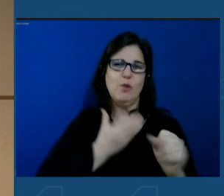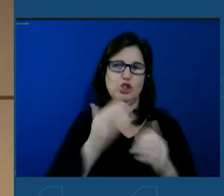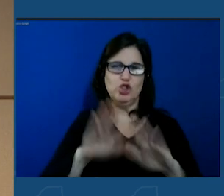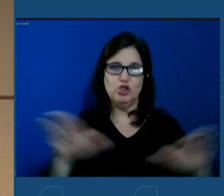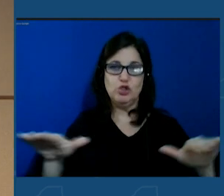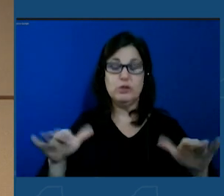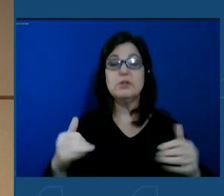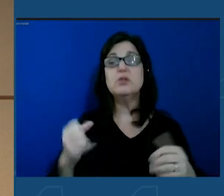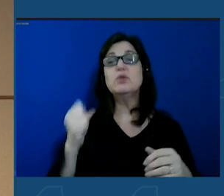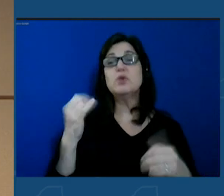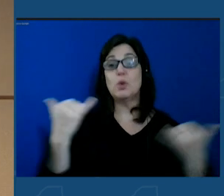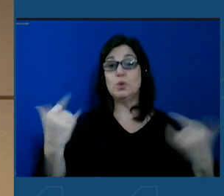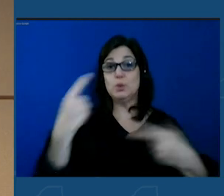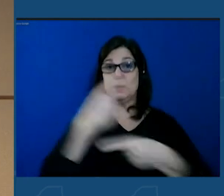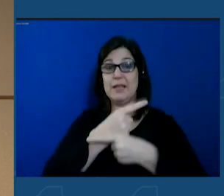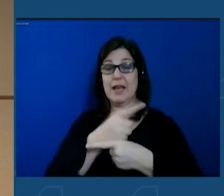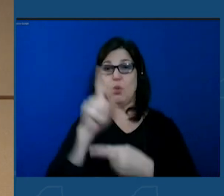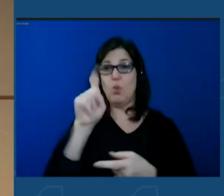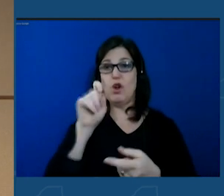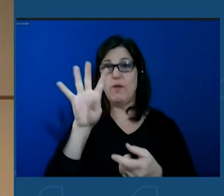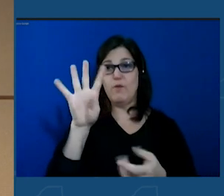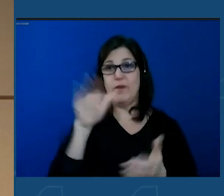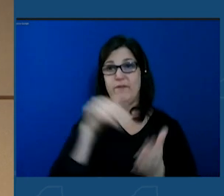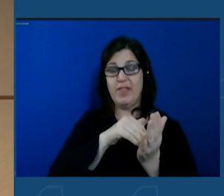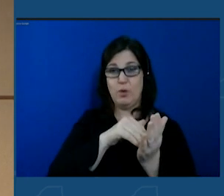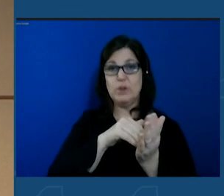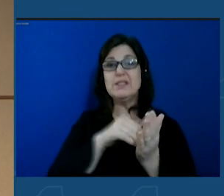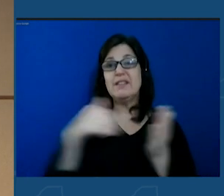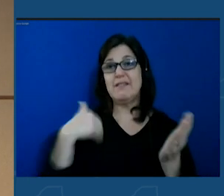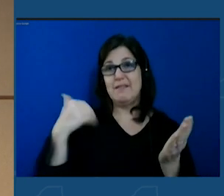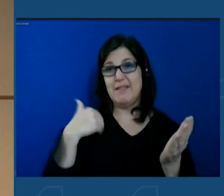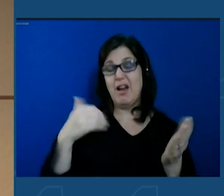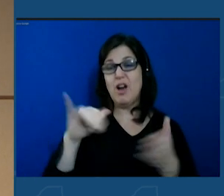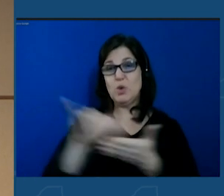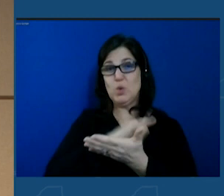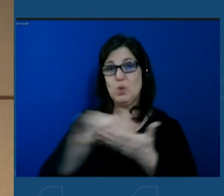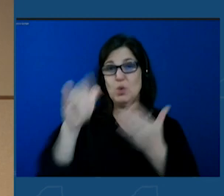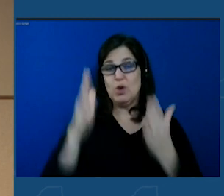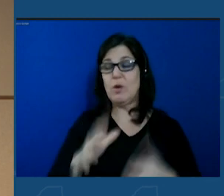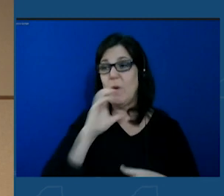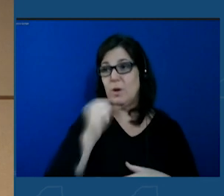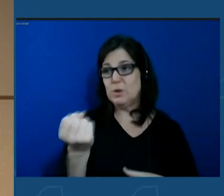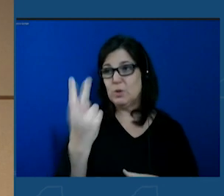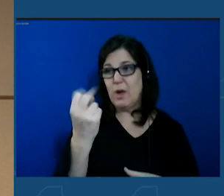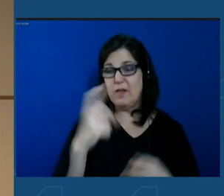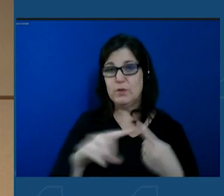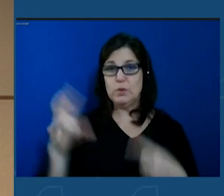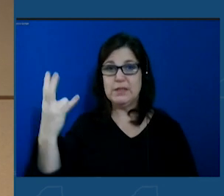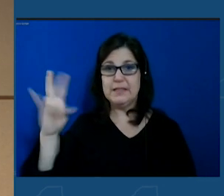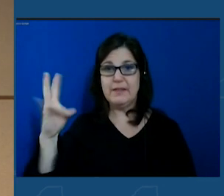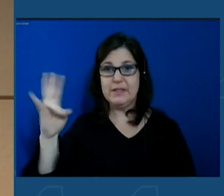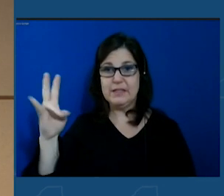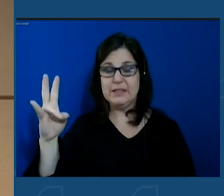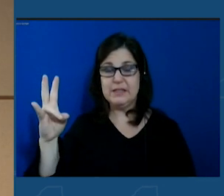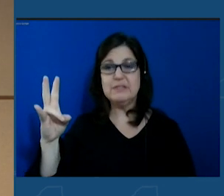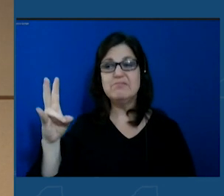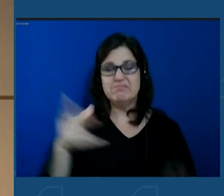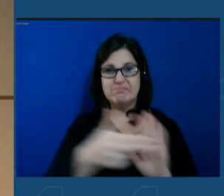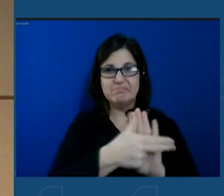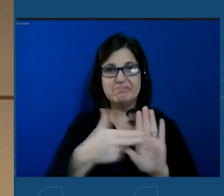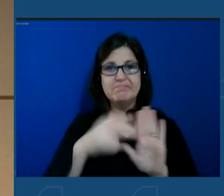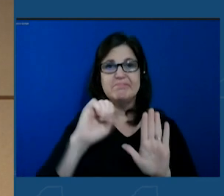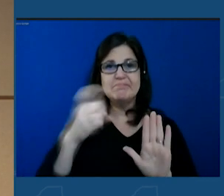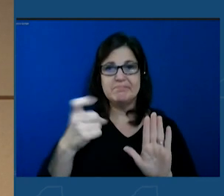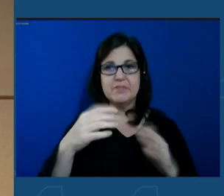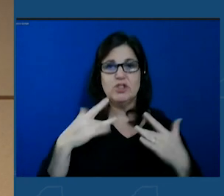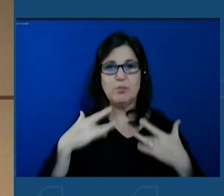about 145,000 young New Yorkers between the ages of 12 and 17 have depression. Yet